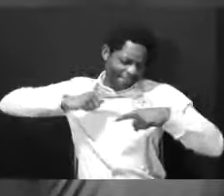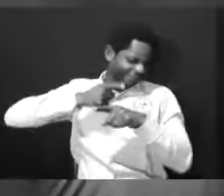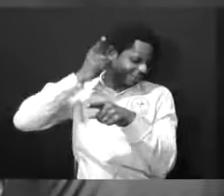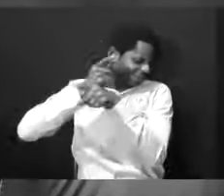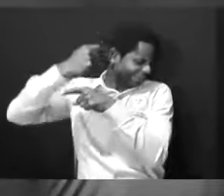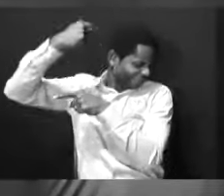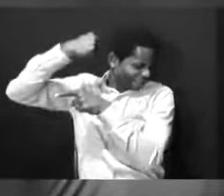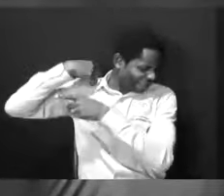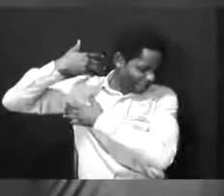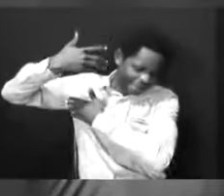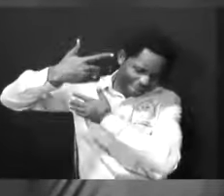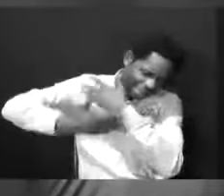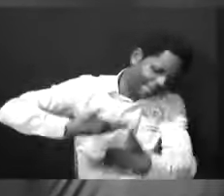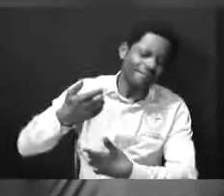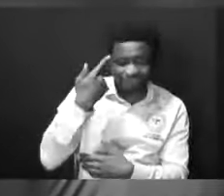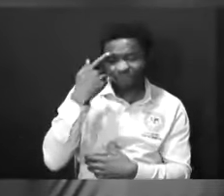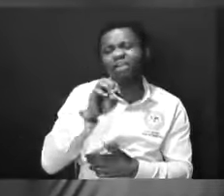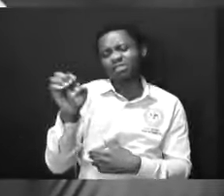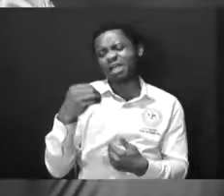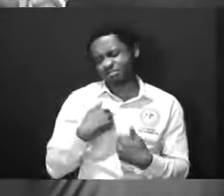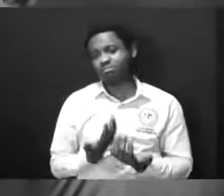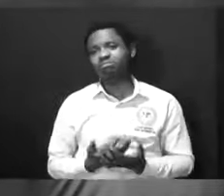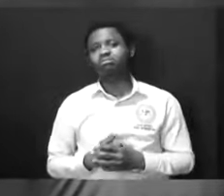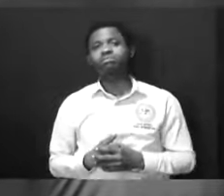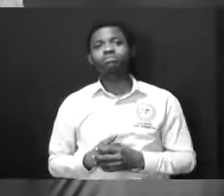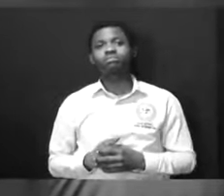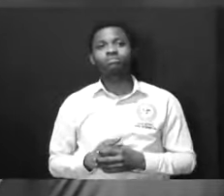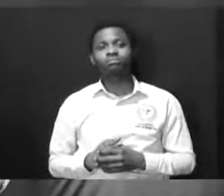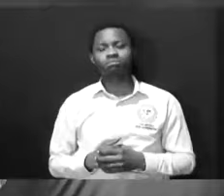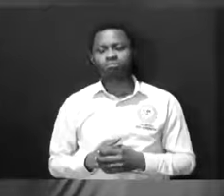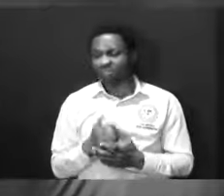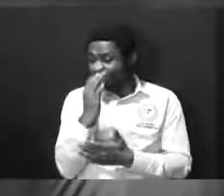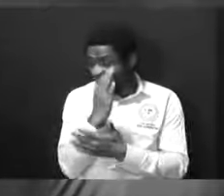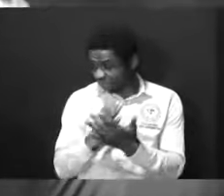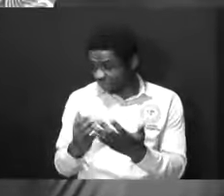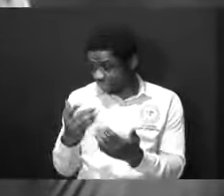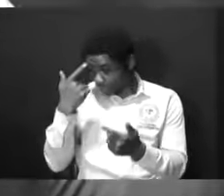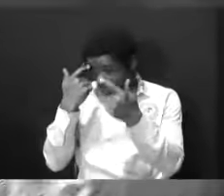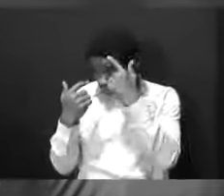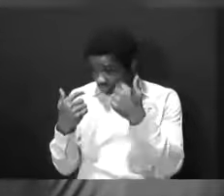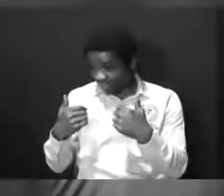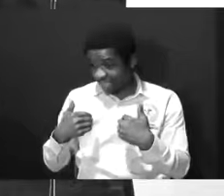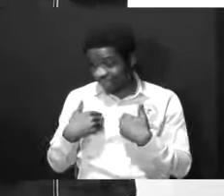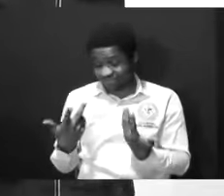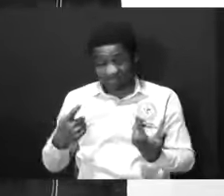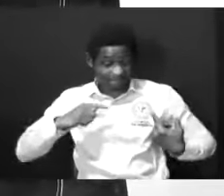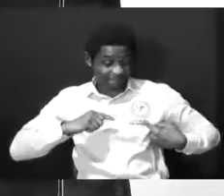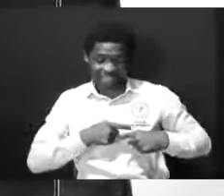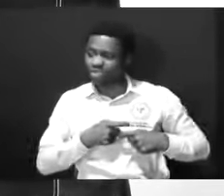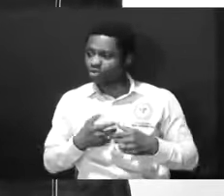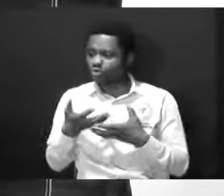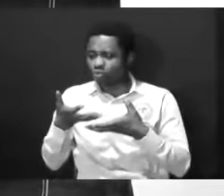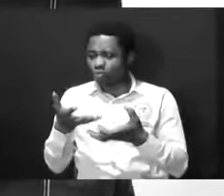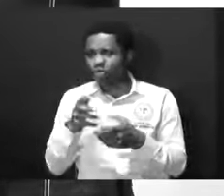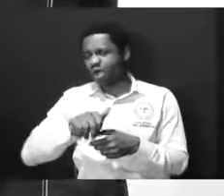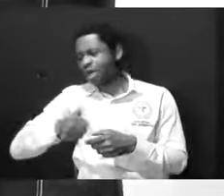you have an ill feeling towards someone, sometimes you may even want the person to die. And such people, they don't die early.